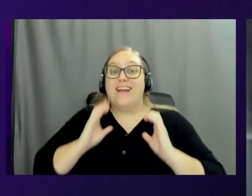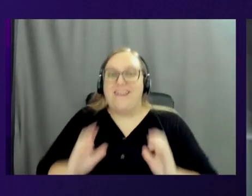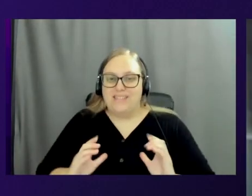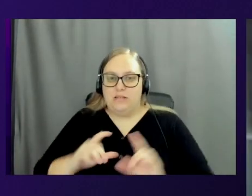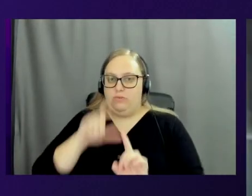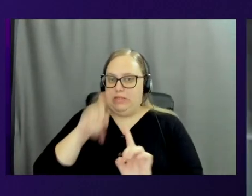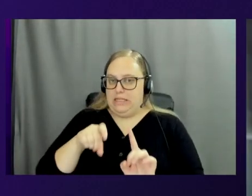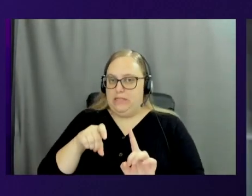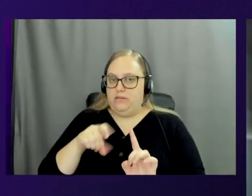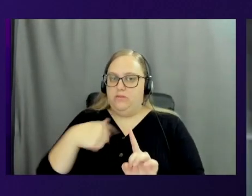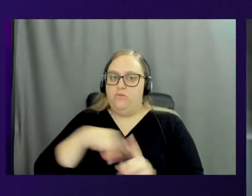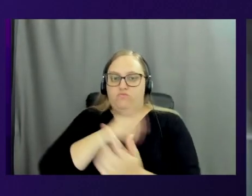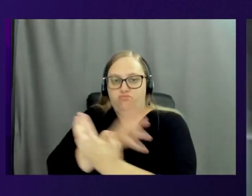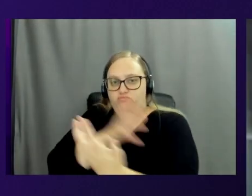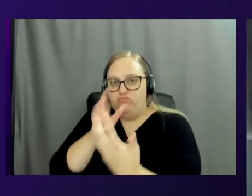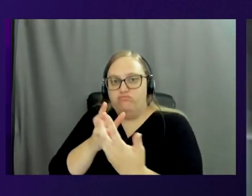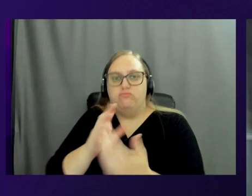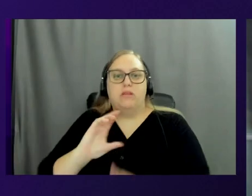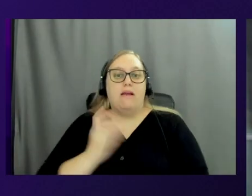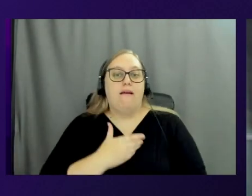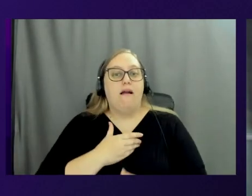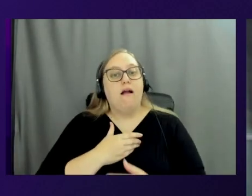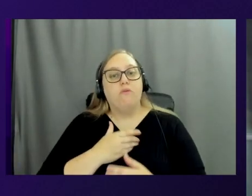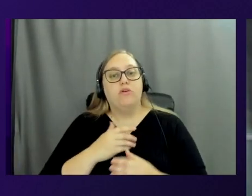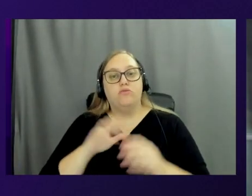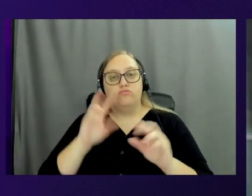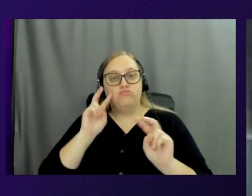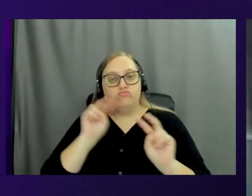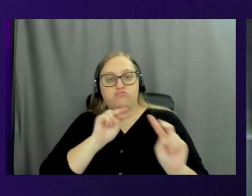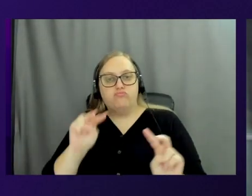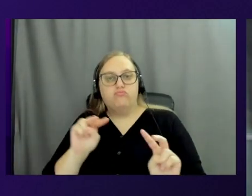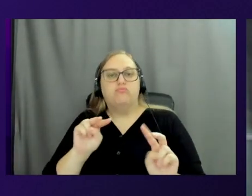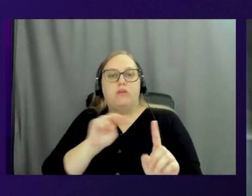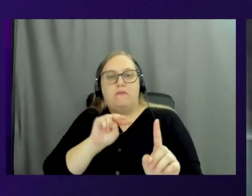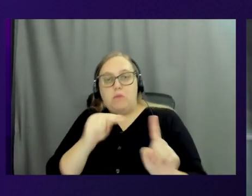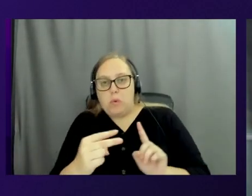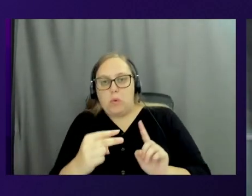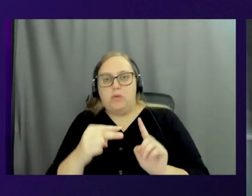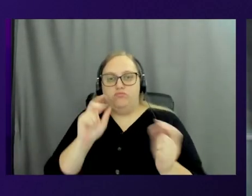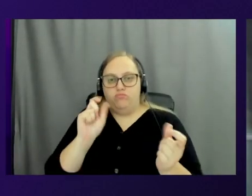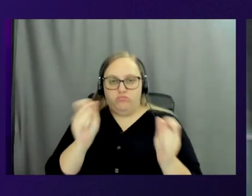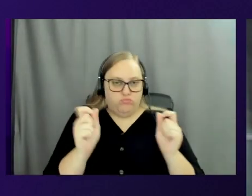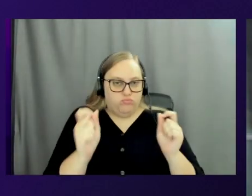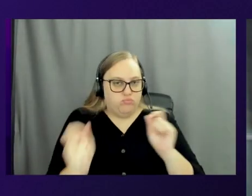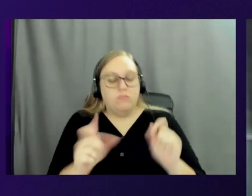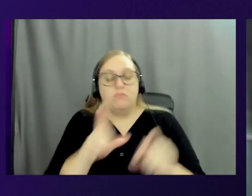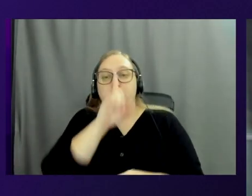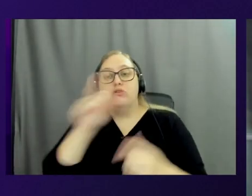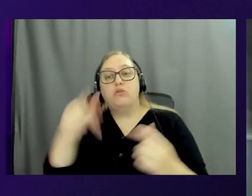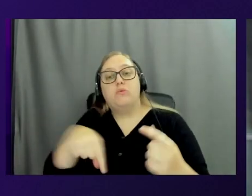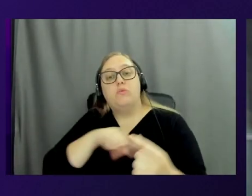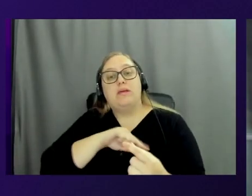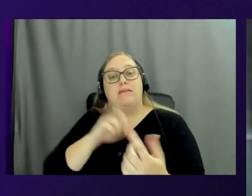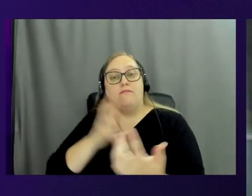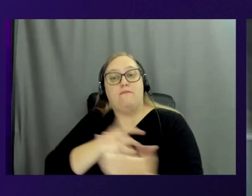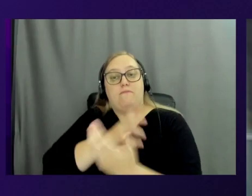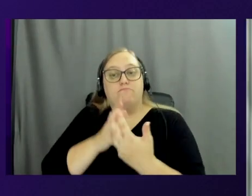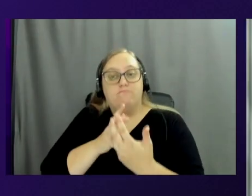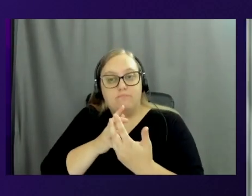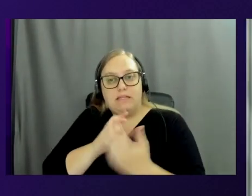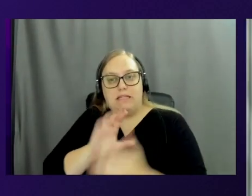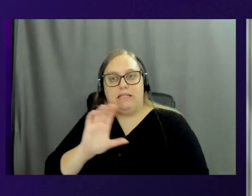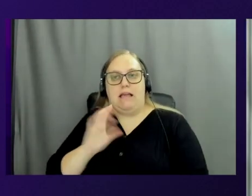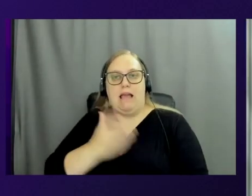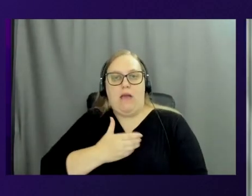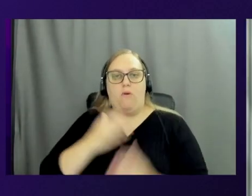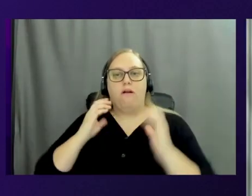landscape is ever evolving, and by being laser focused on our customers, we're sure to deliver the right products for them to be successful.